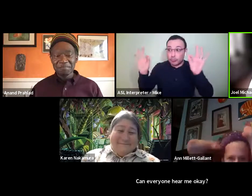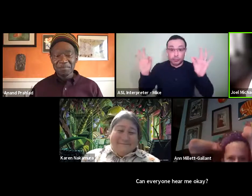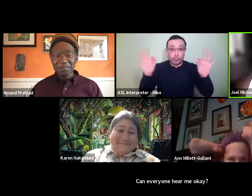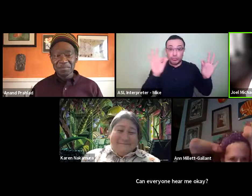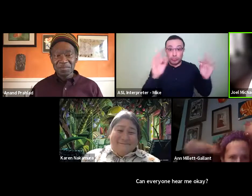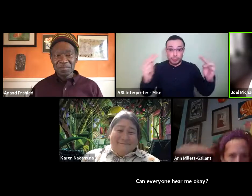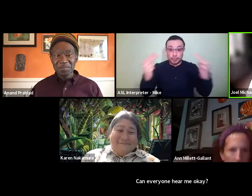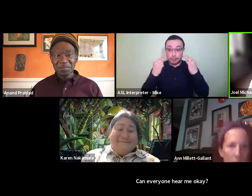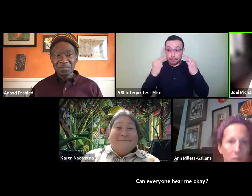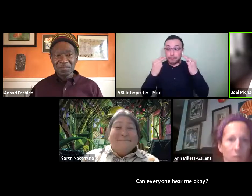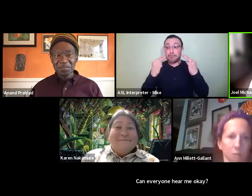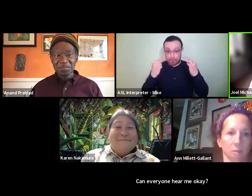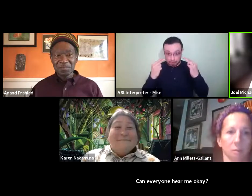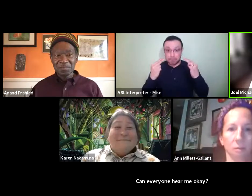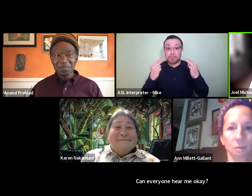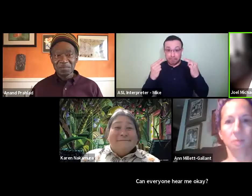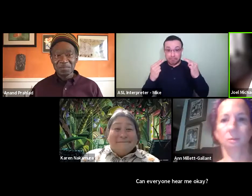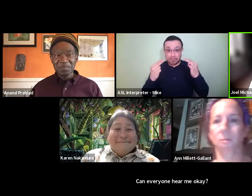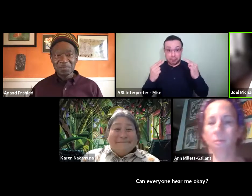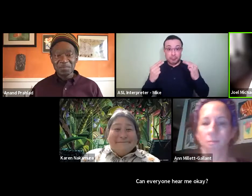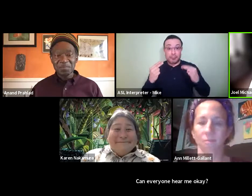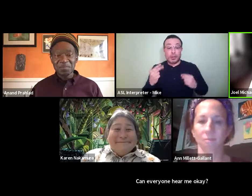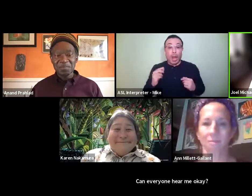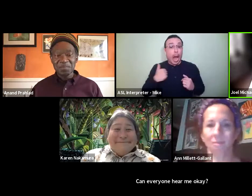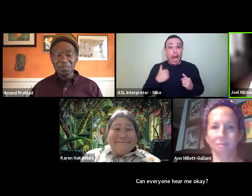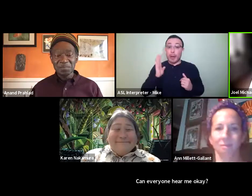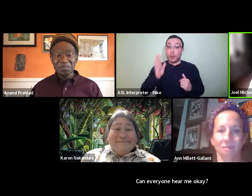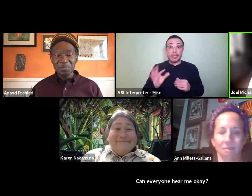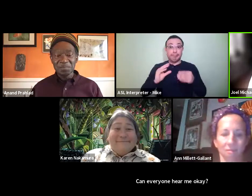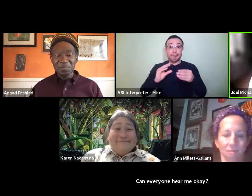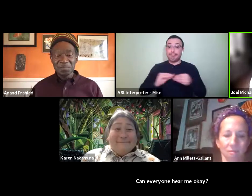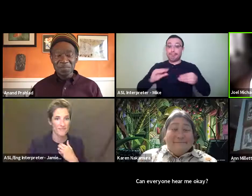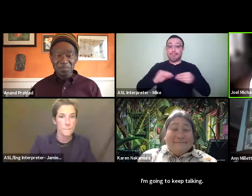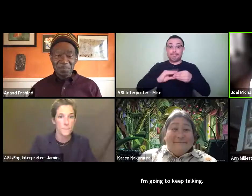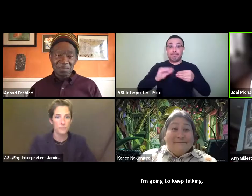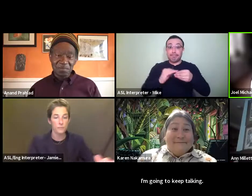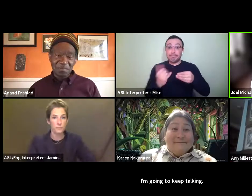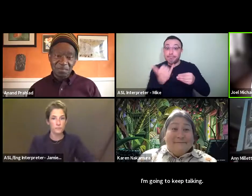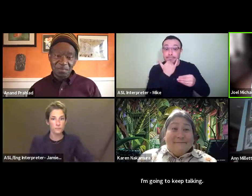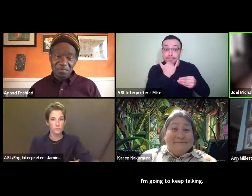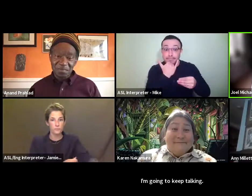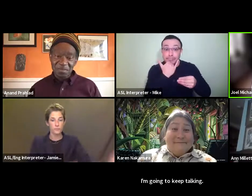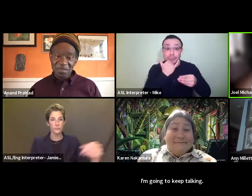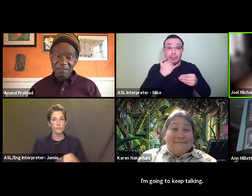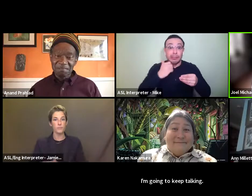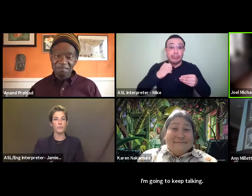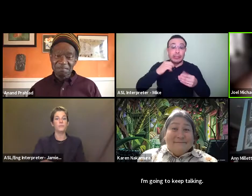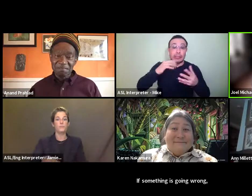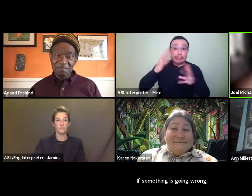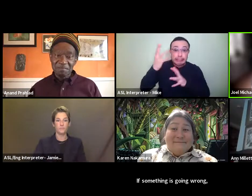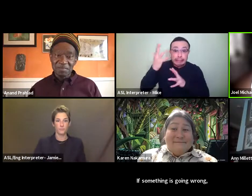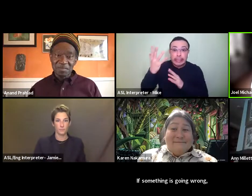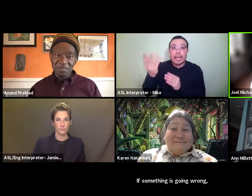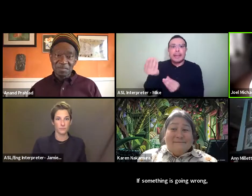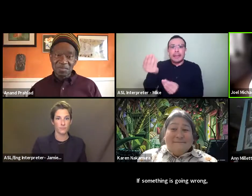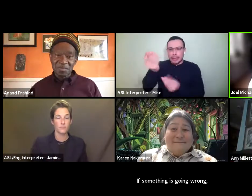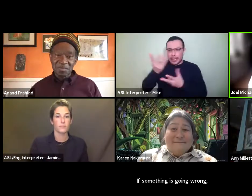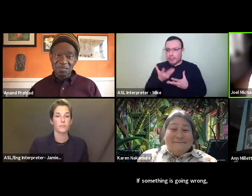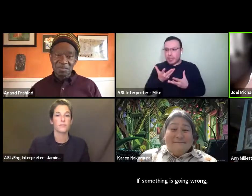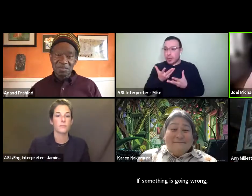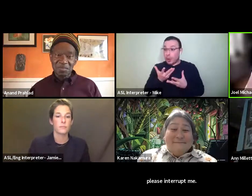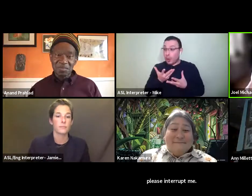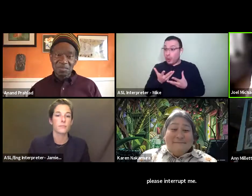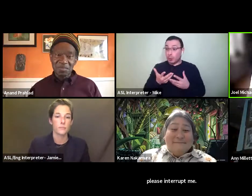keep talking, but if something's going wrong, please interrupt me. So we are now moving on to the section of